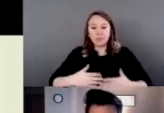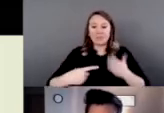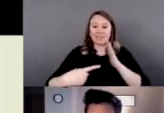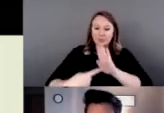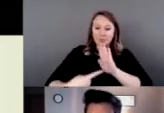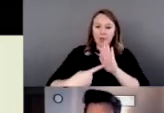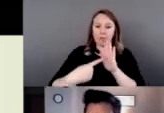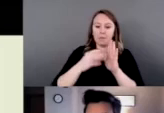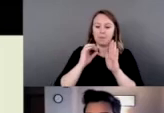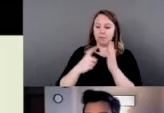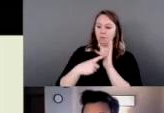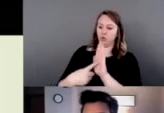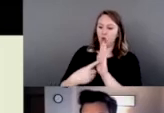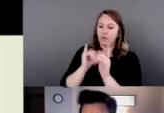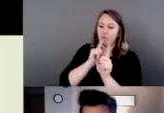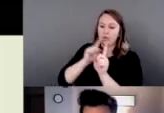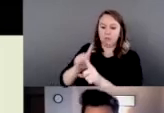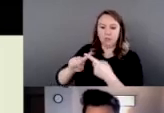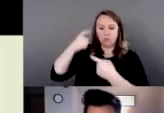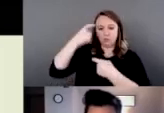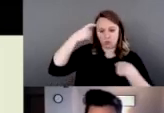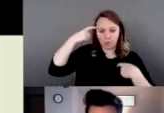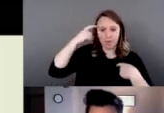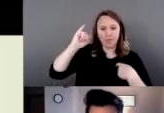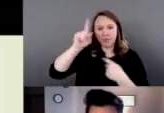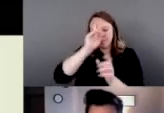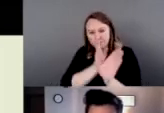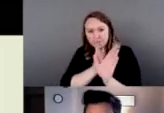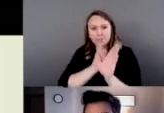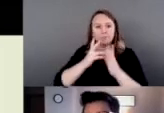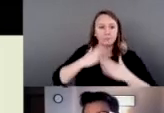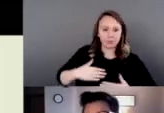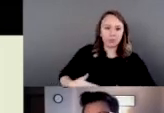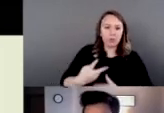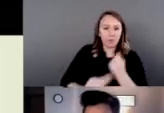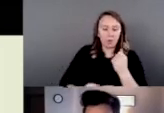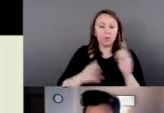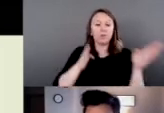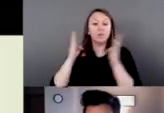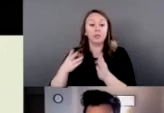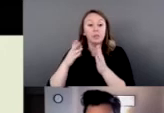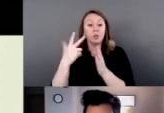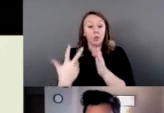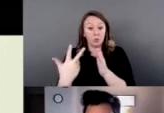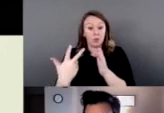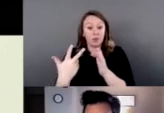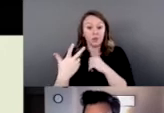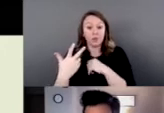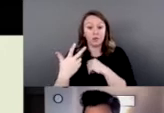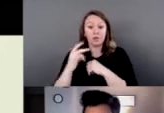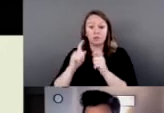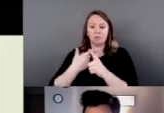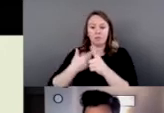the initial population, meaning our ancestors, they pass these responses to trauma to